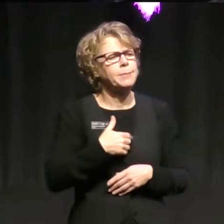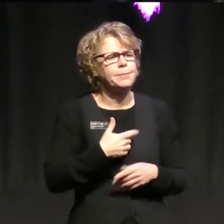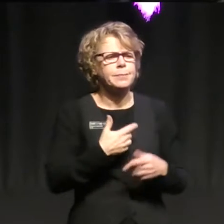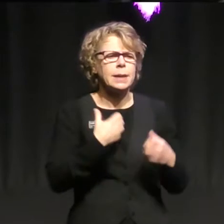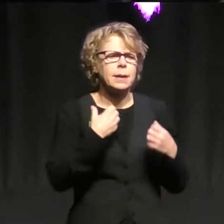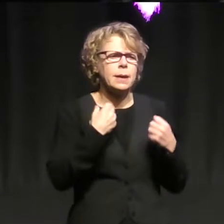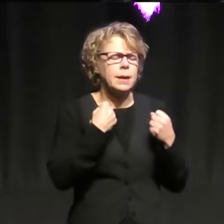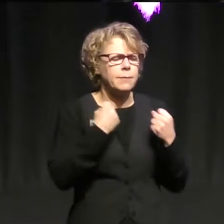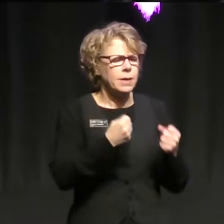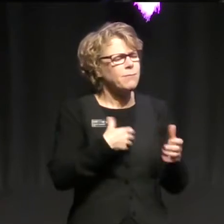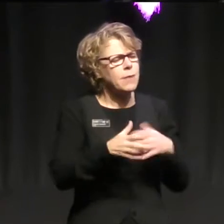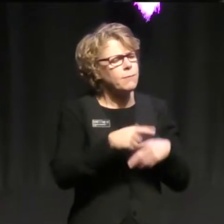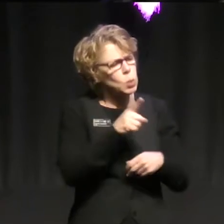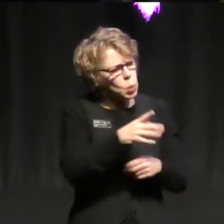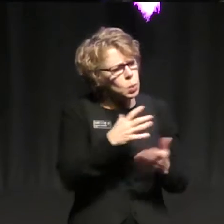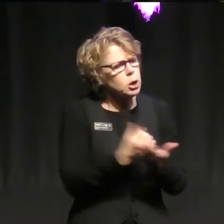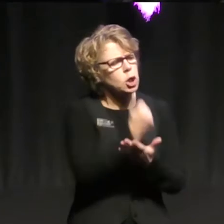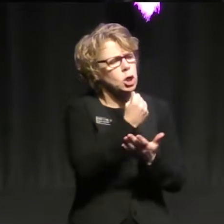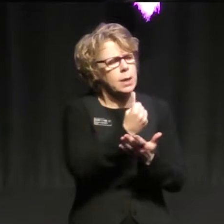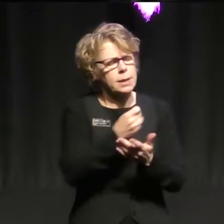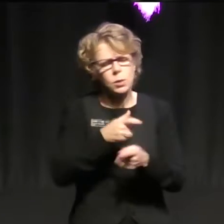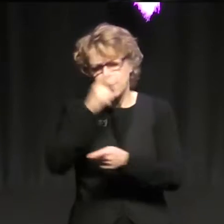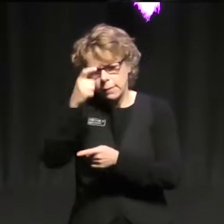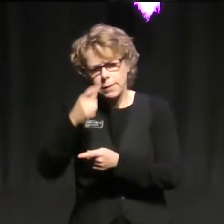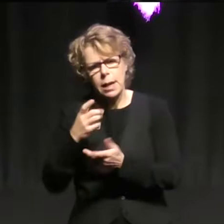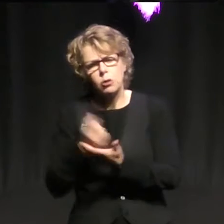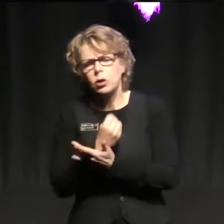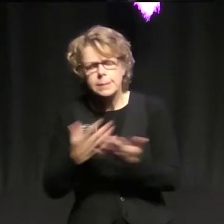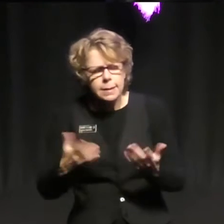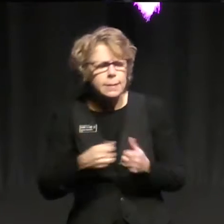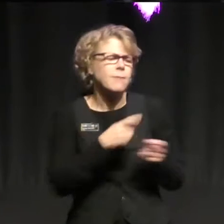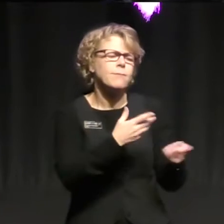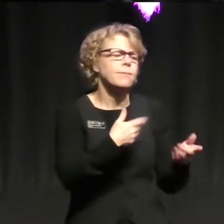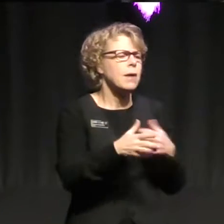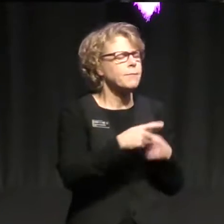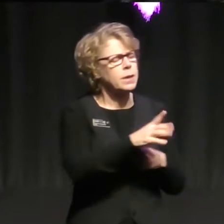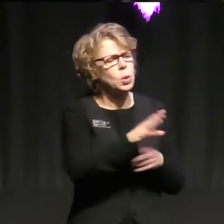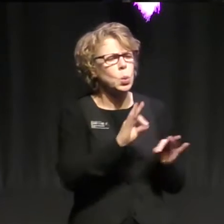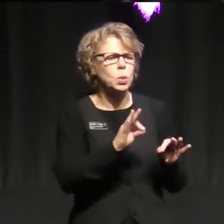your success in achieving this, and how do you see